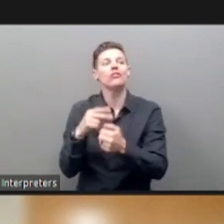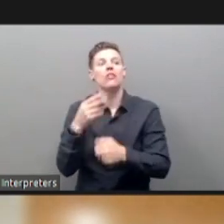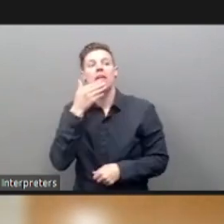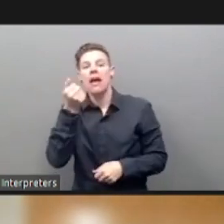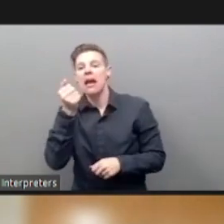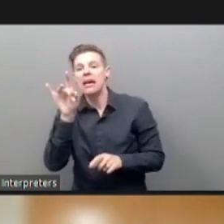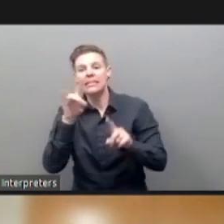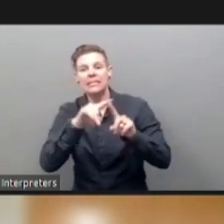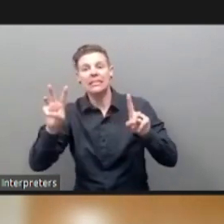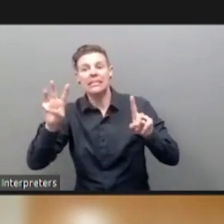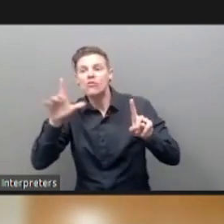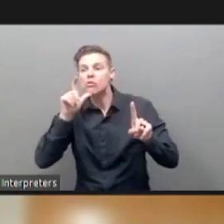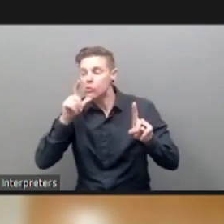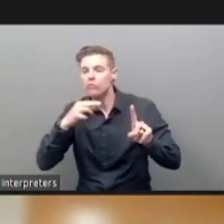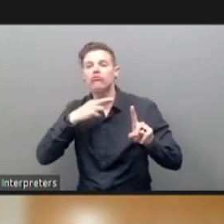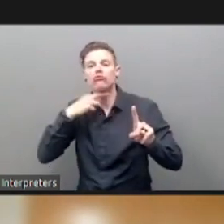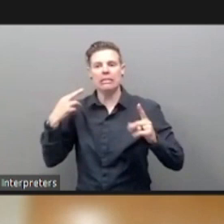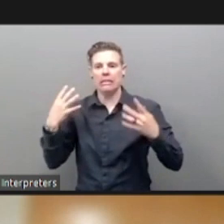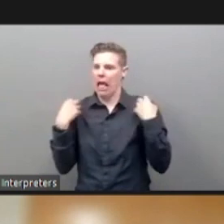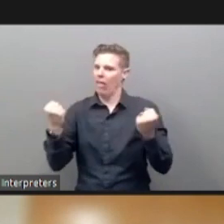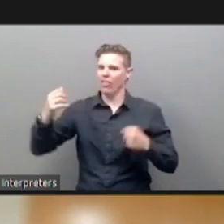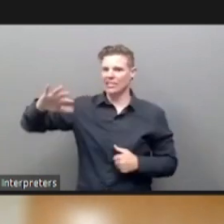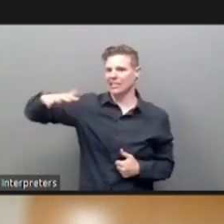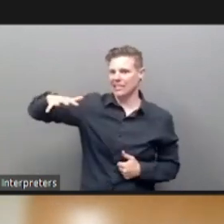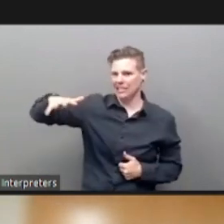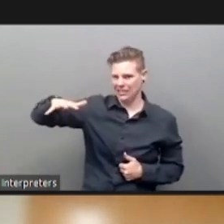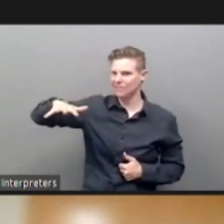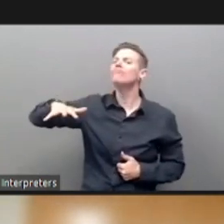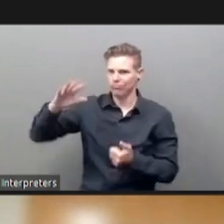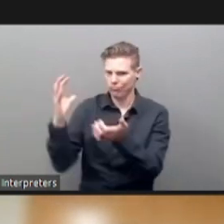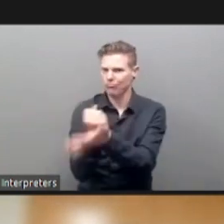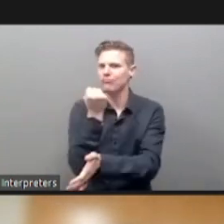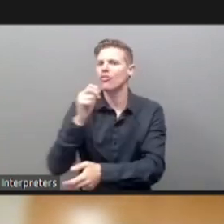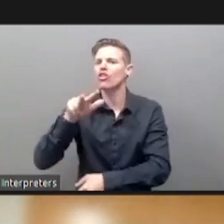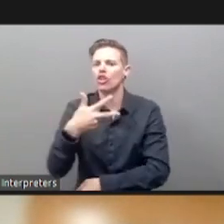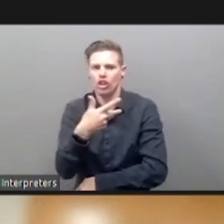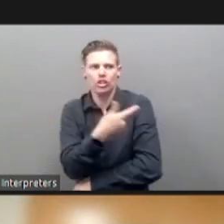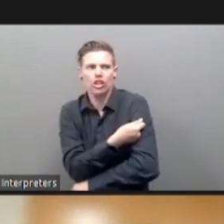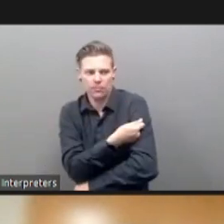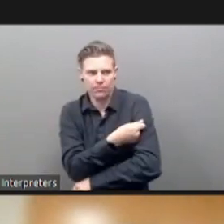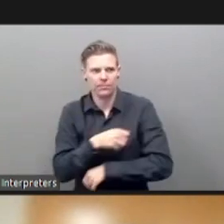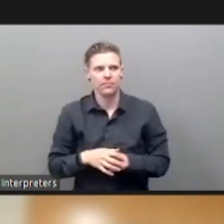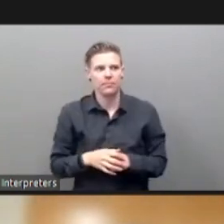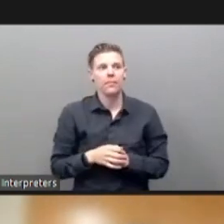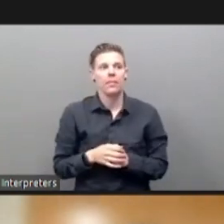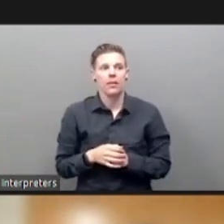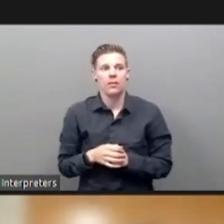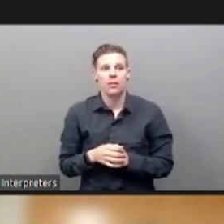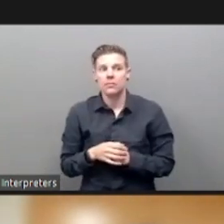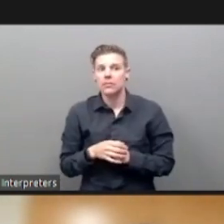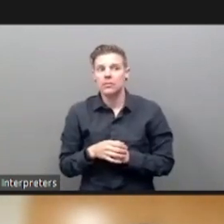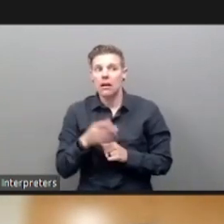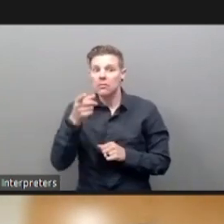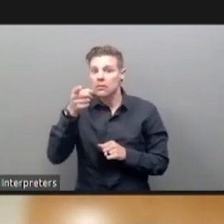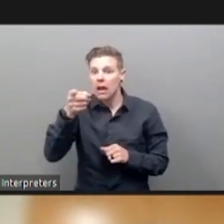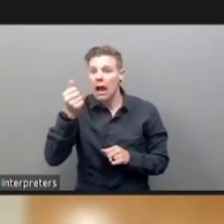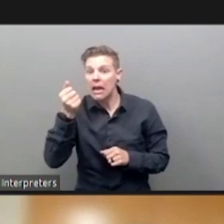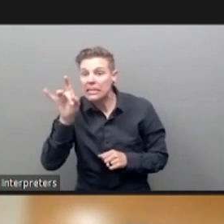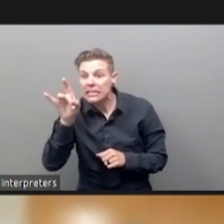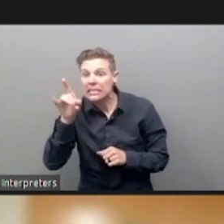COVID, and those 18 to 64-year-olds with heightened job and institutional exposure, that put them at higher risk